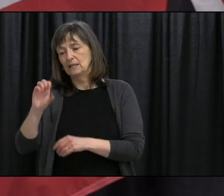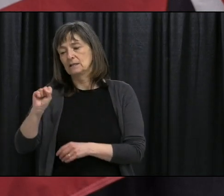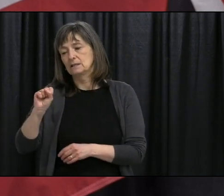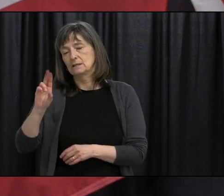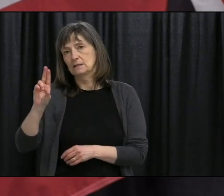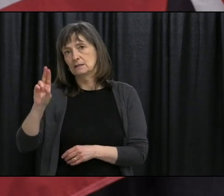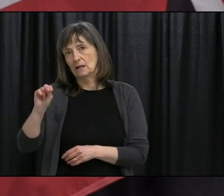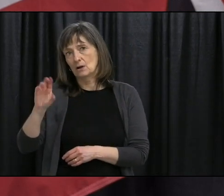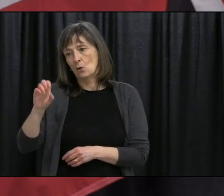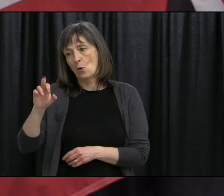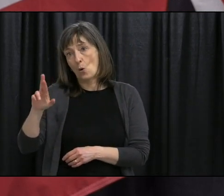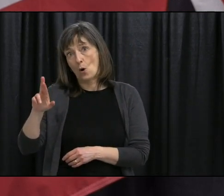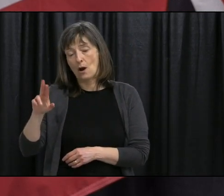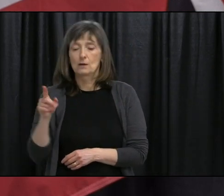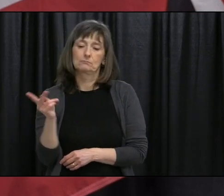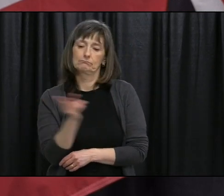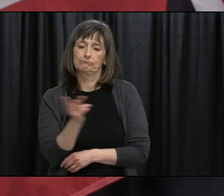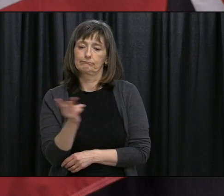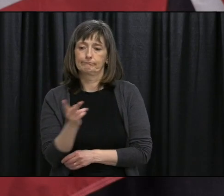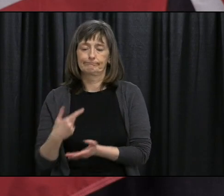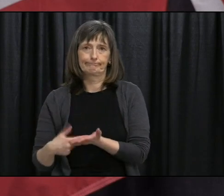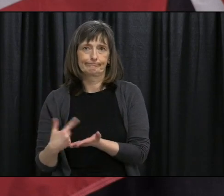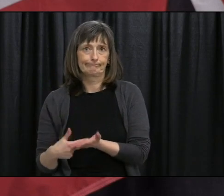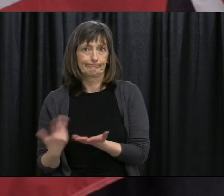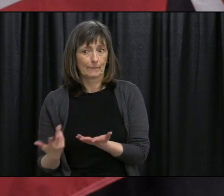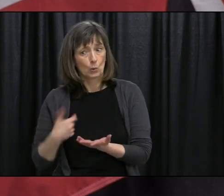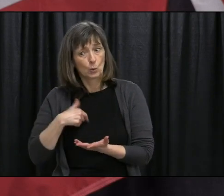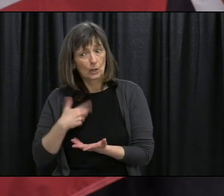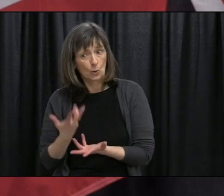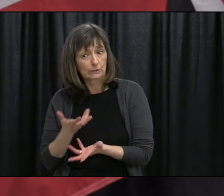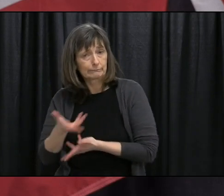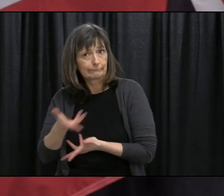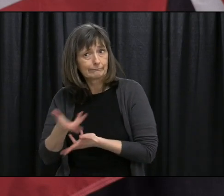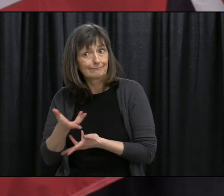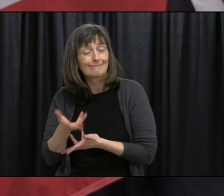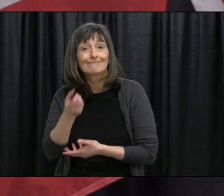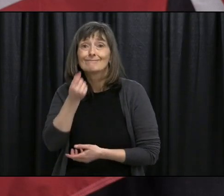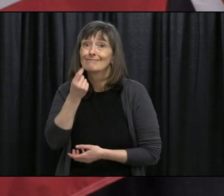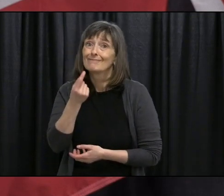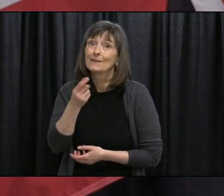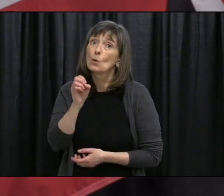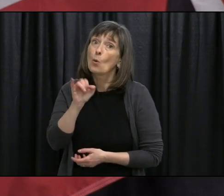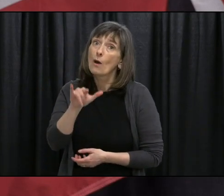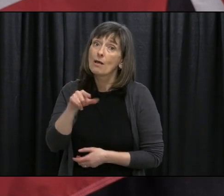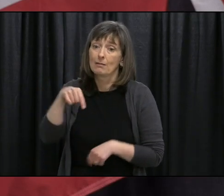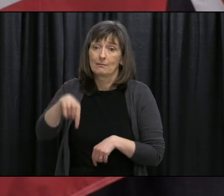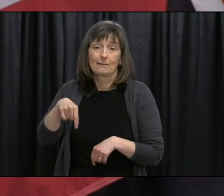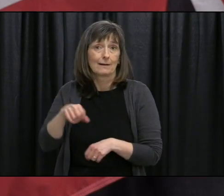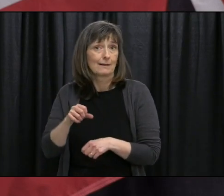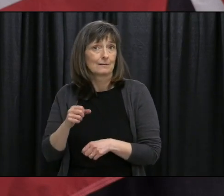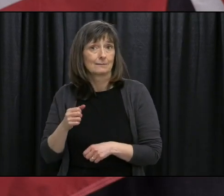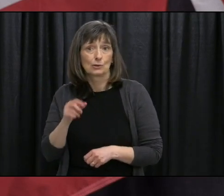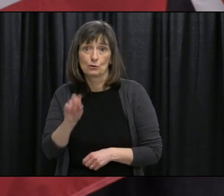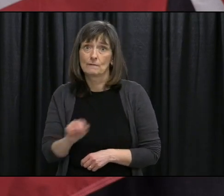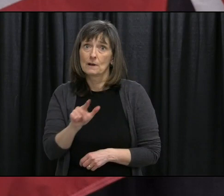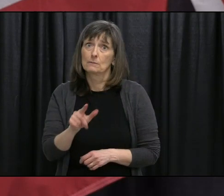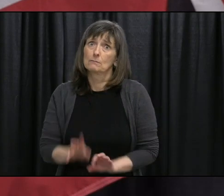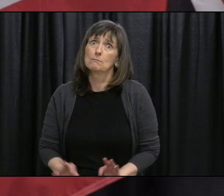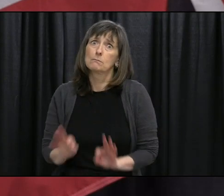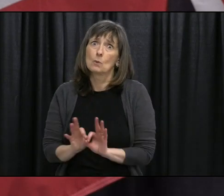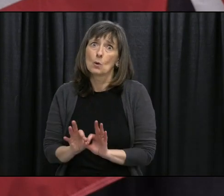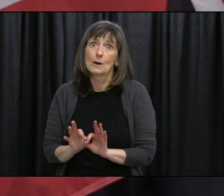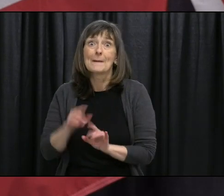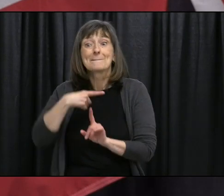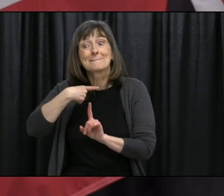Suncor, work with the industry. The offshore Newfoundland and Labrador is an extremely important part of what's happening here, and Suncor